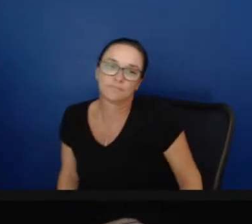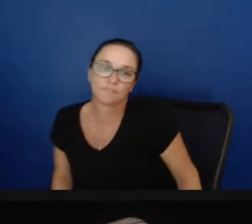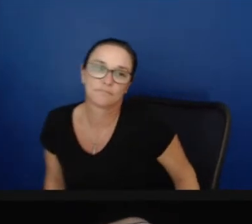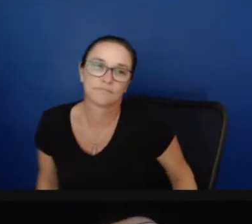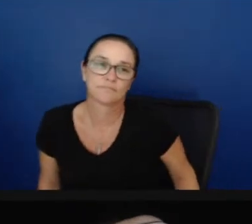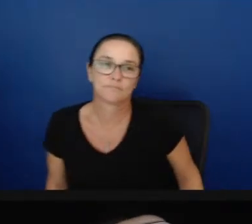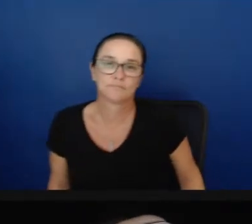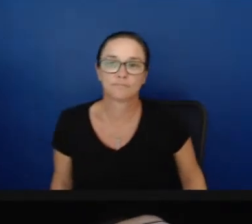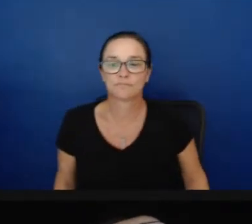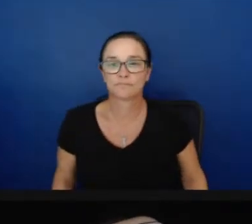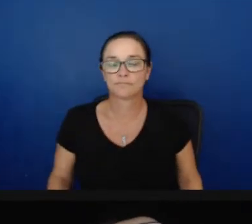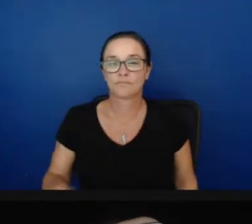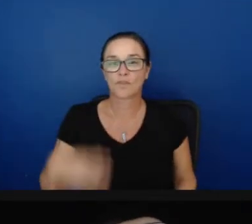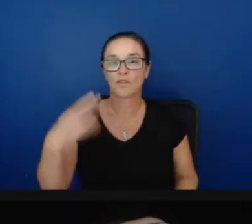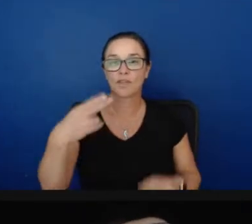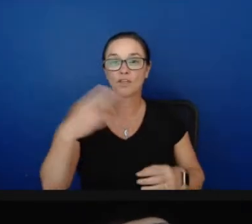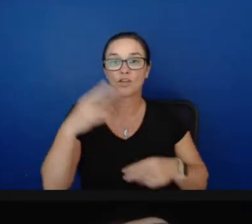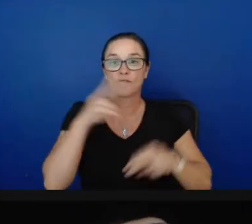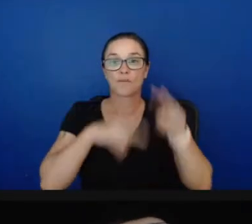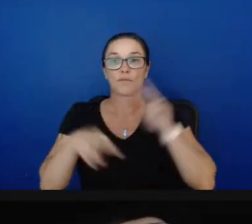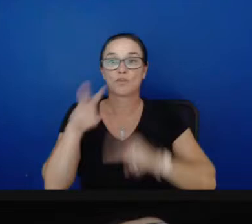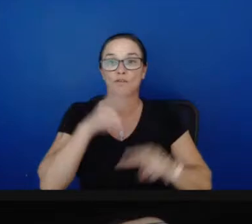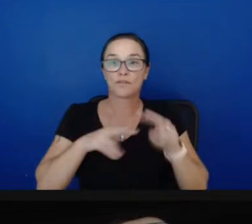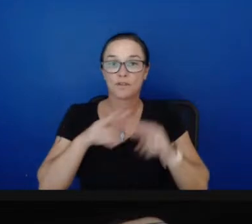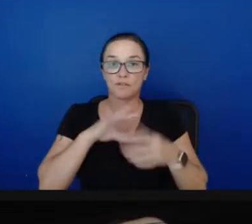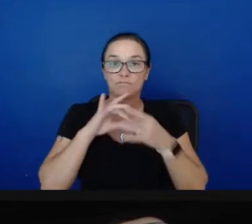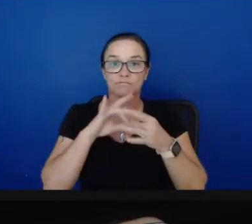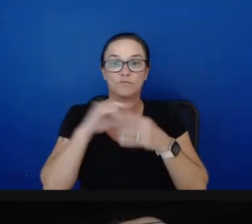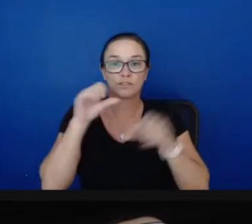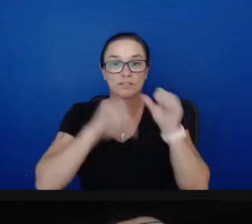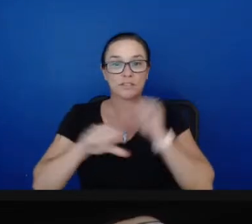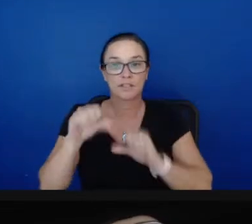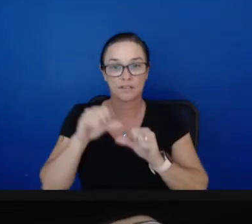Yeah, so history of the observatory and the science here is what really Jim was going through.